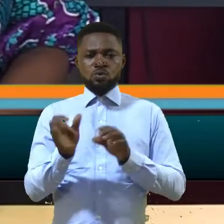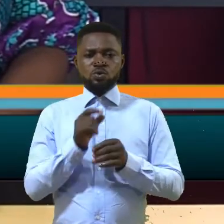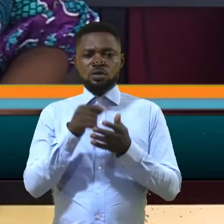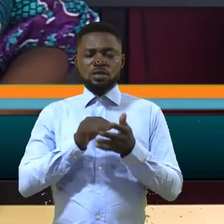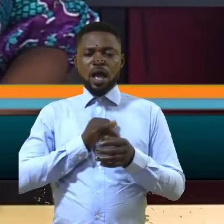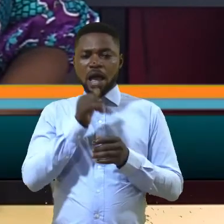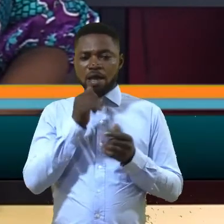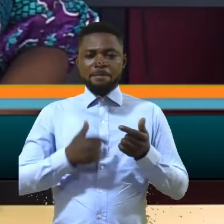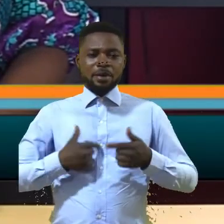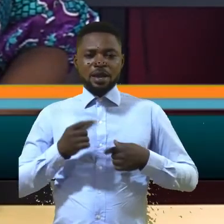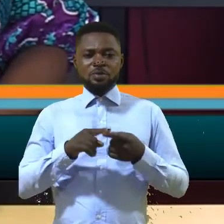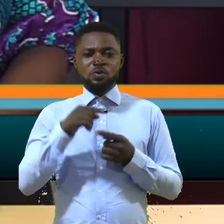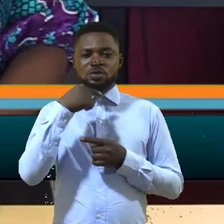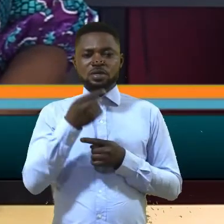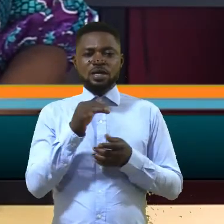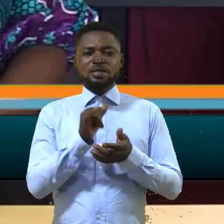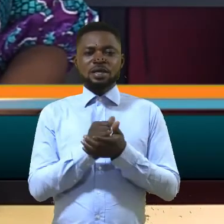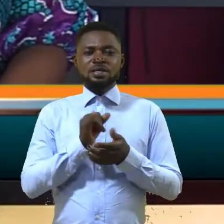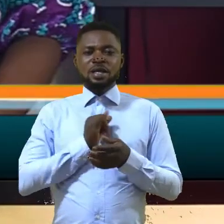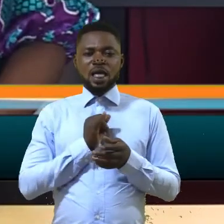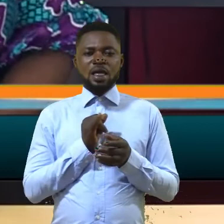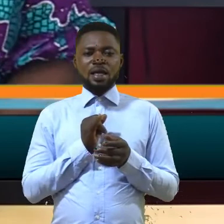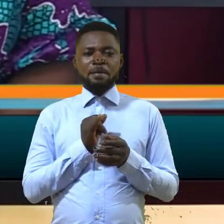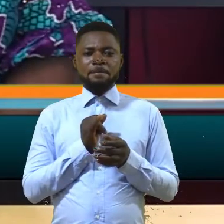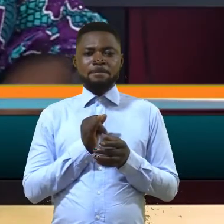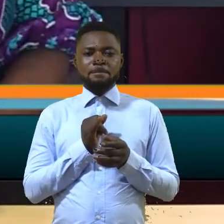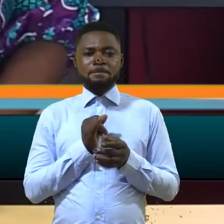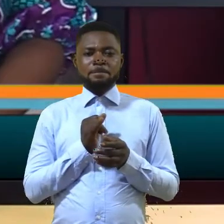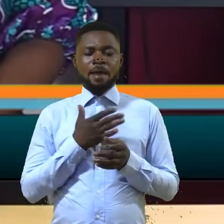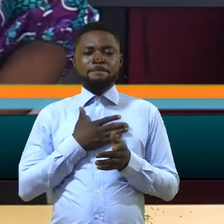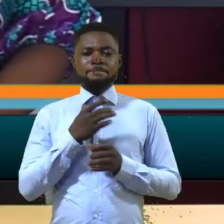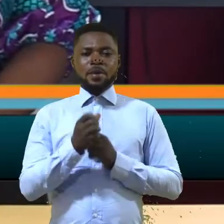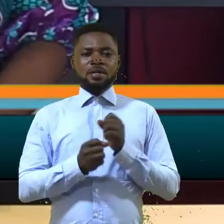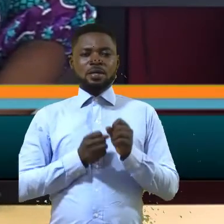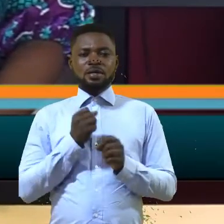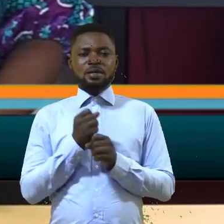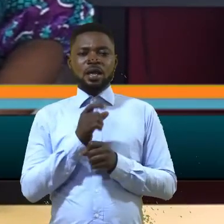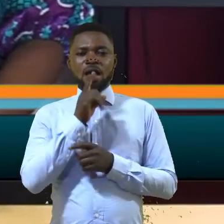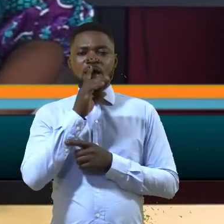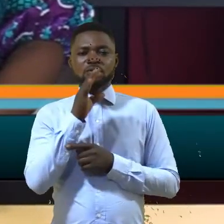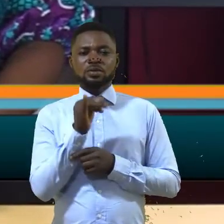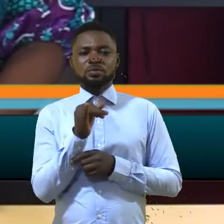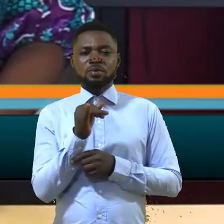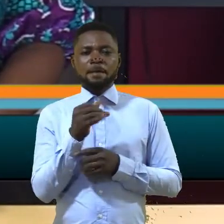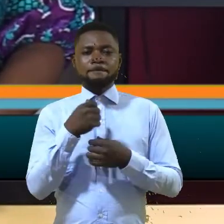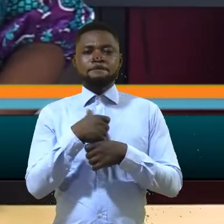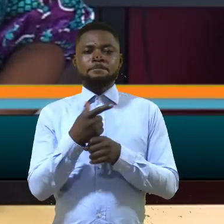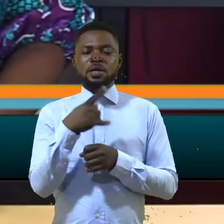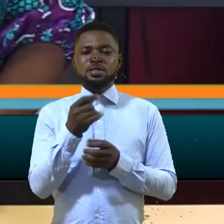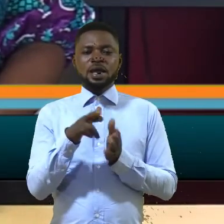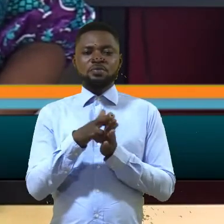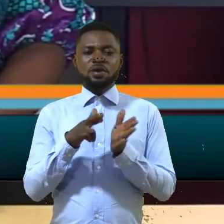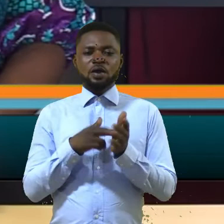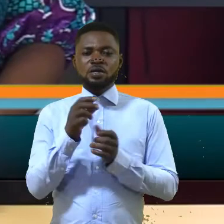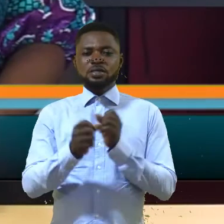I'm glad to say that you did it very well. my year actually made a record